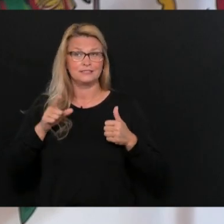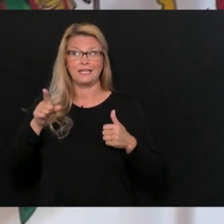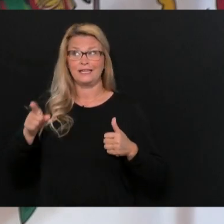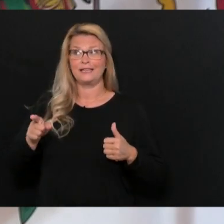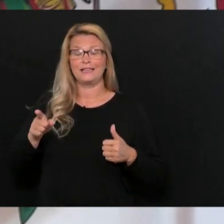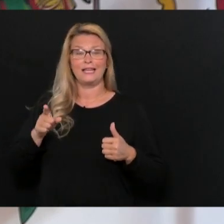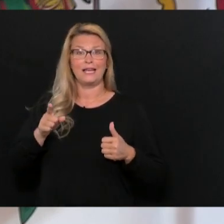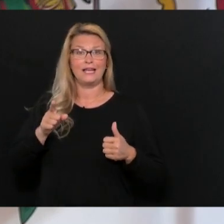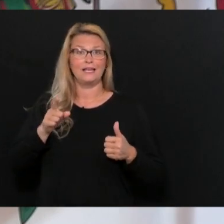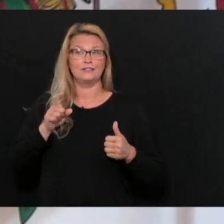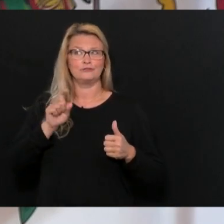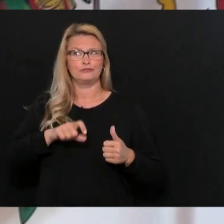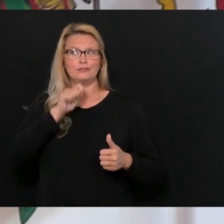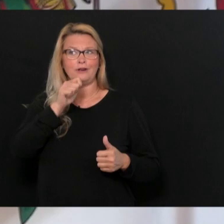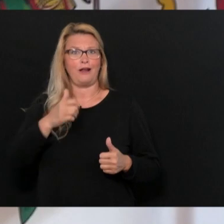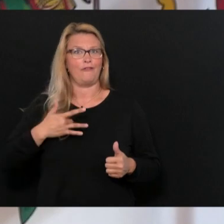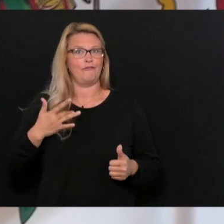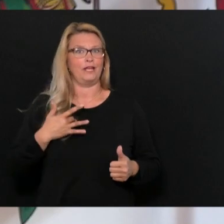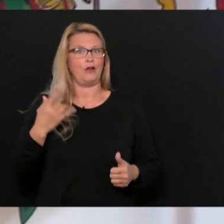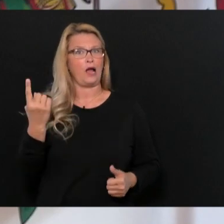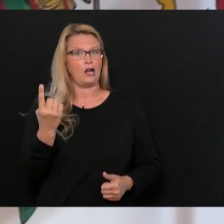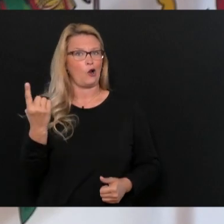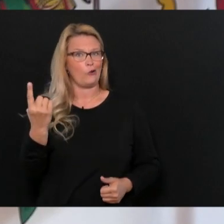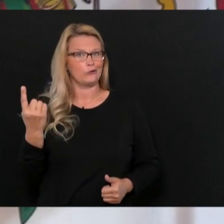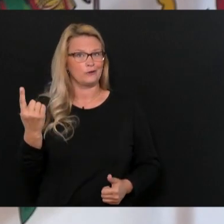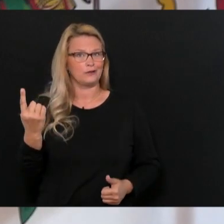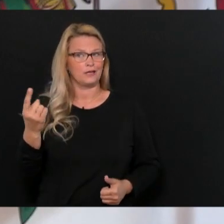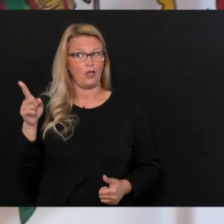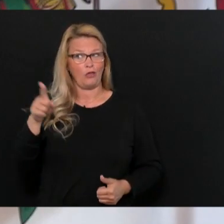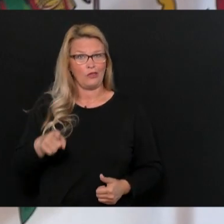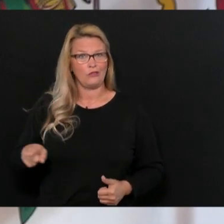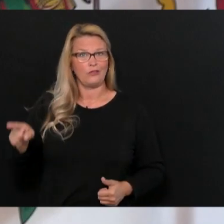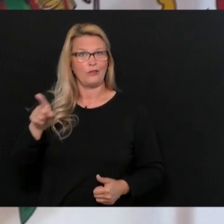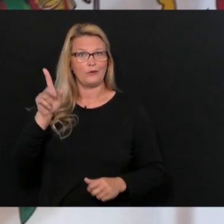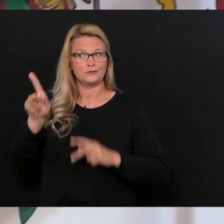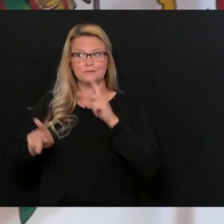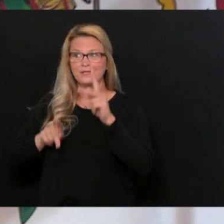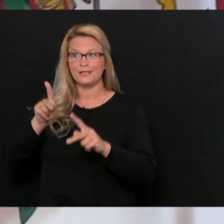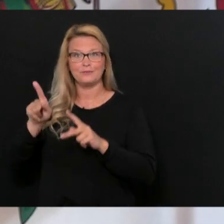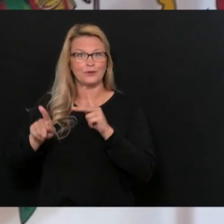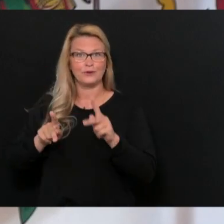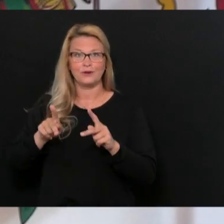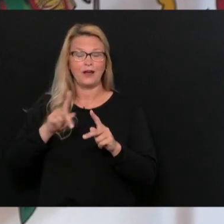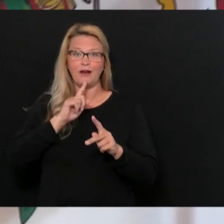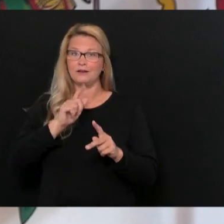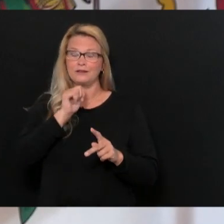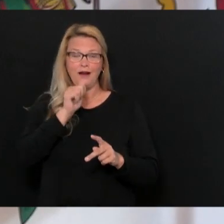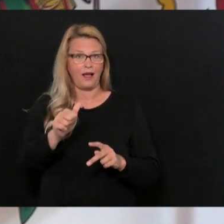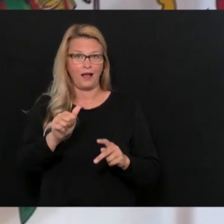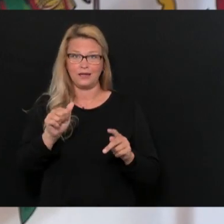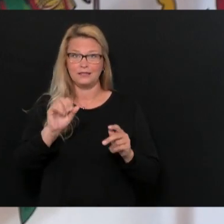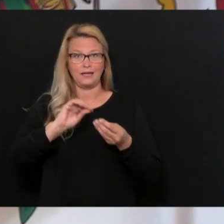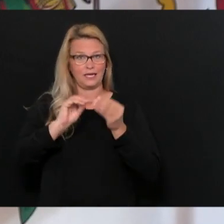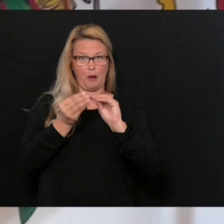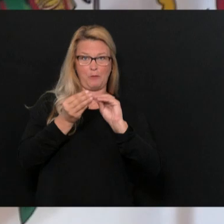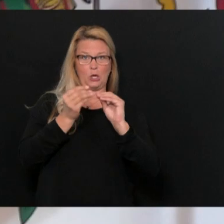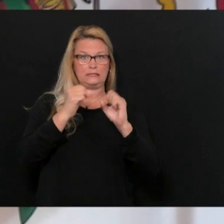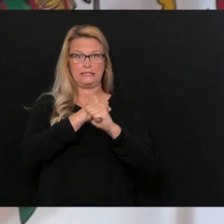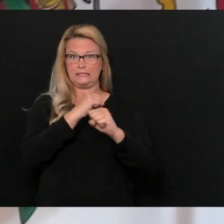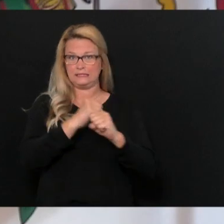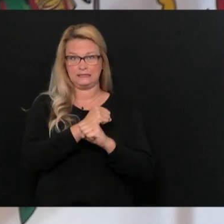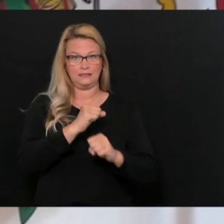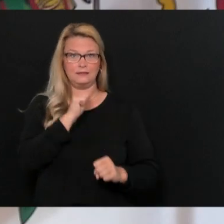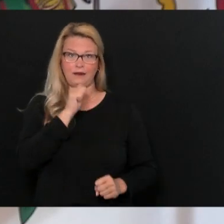not feel alone. These people do not need to be a statistic. So please,